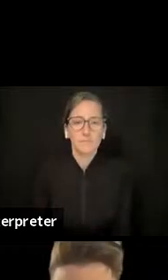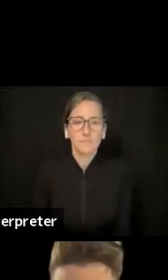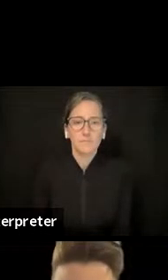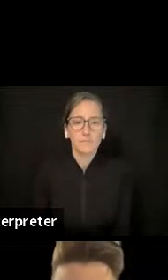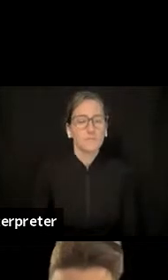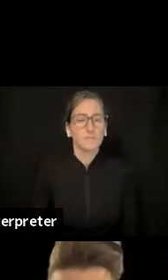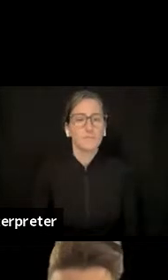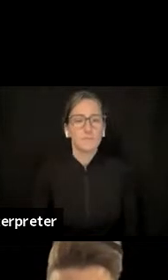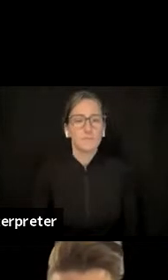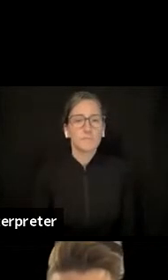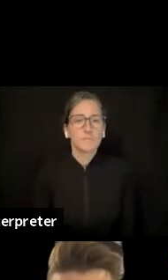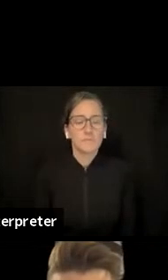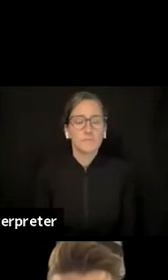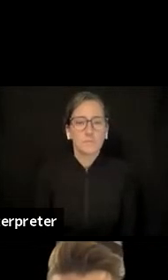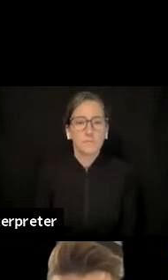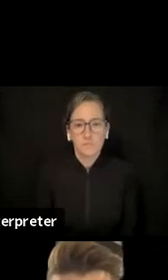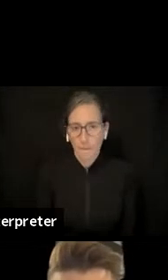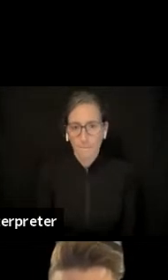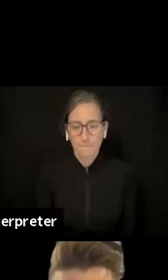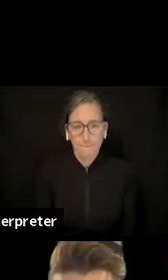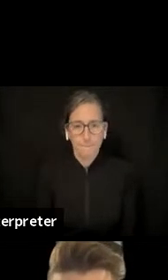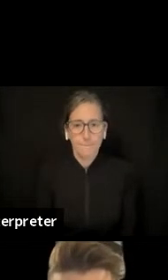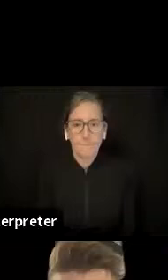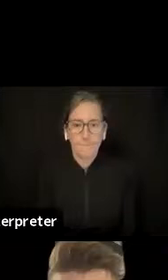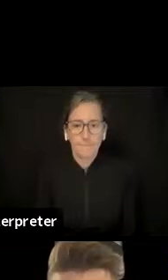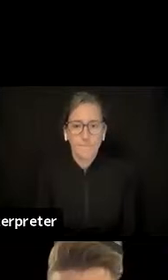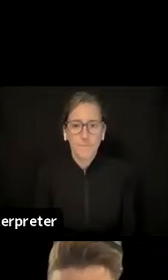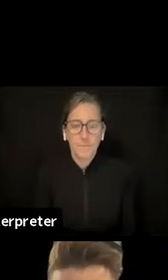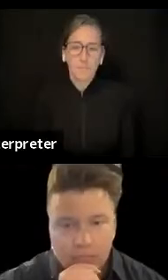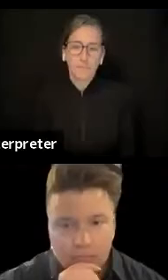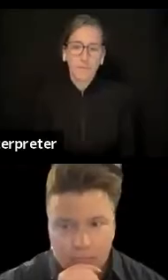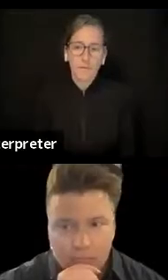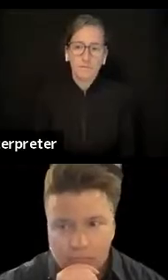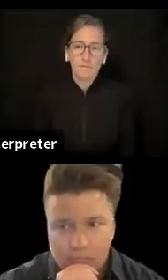It'll be just a minute for that to go live.